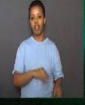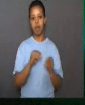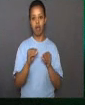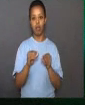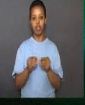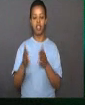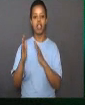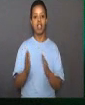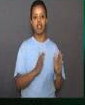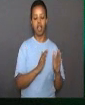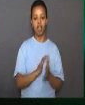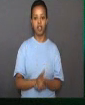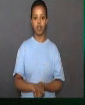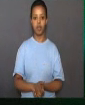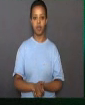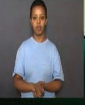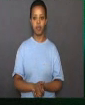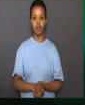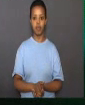Students, let's get ready.